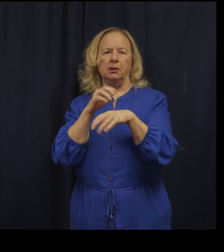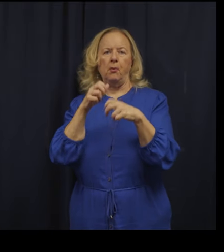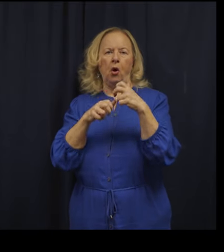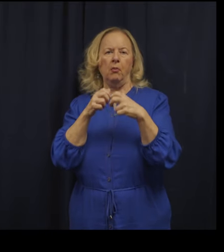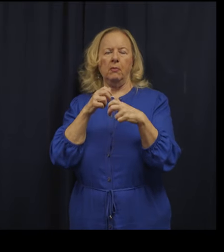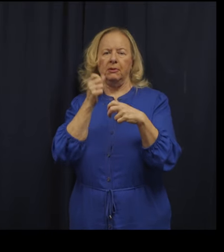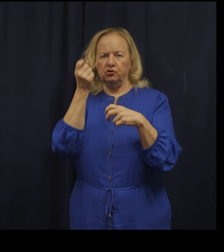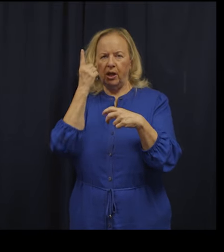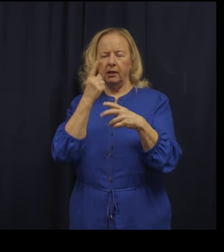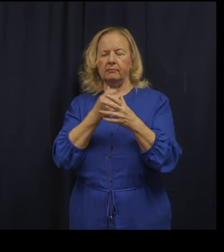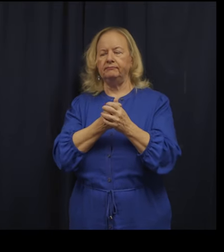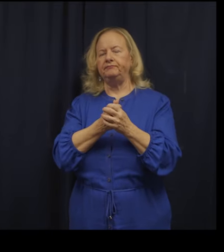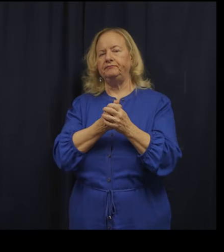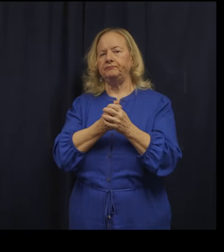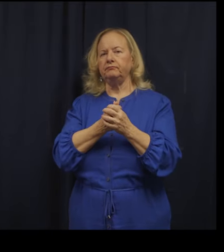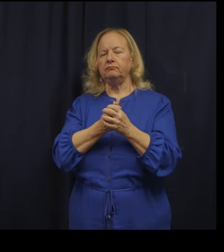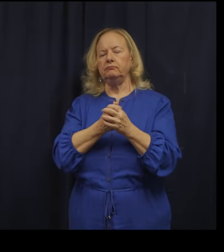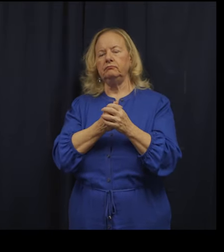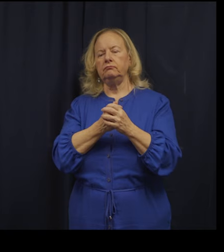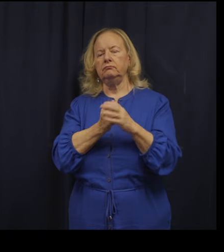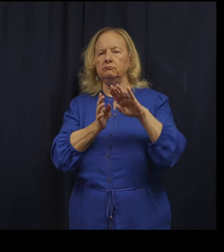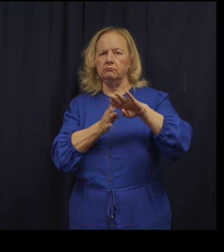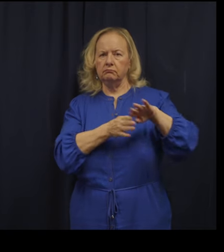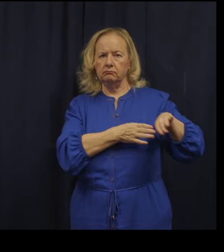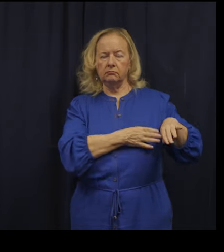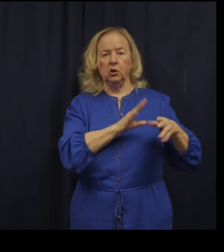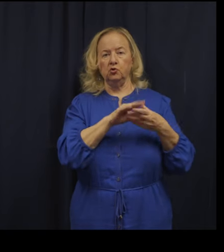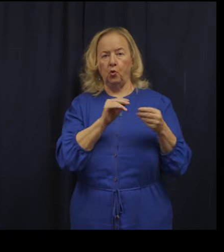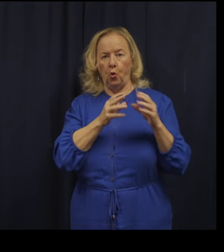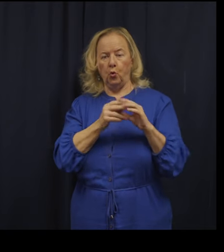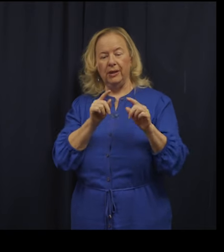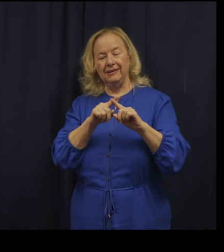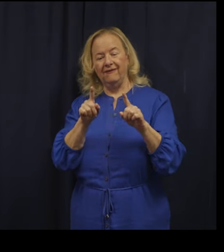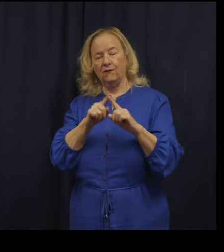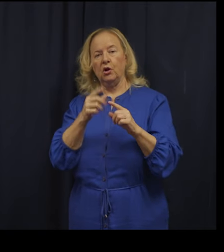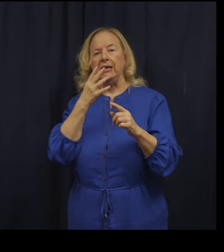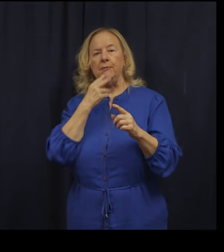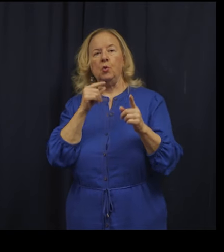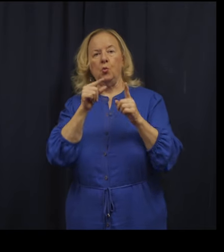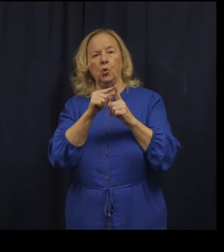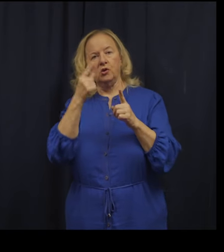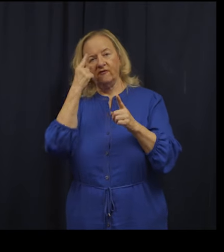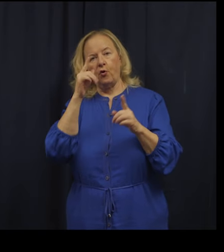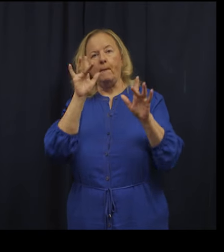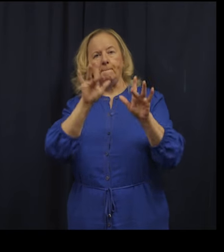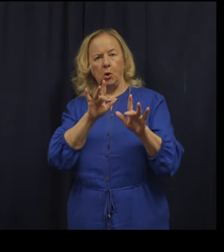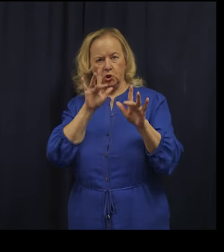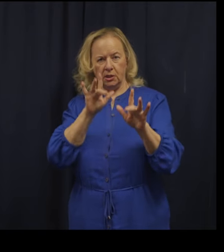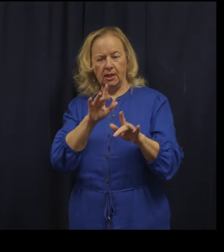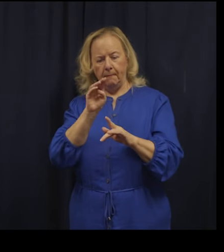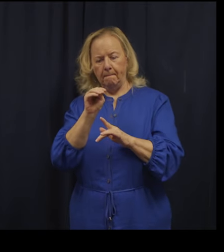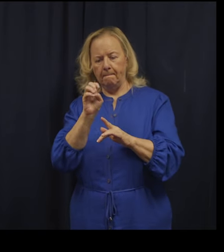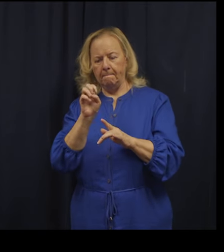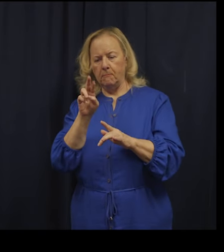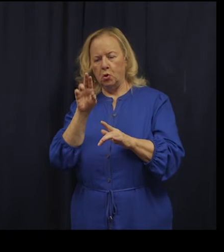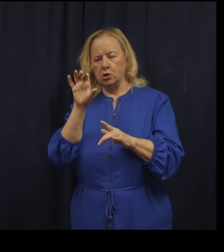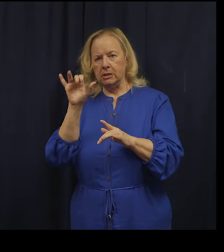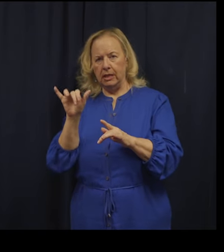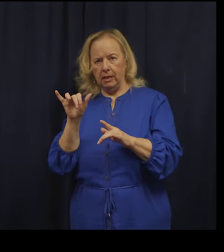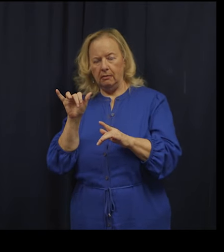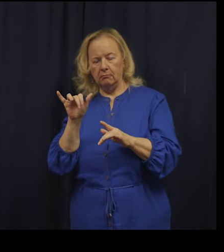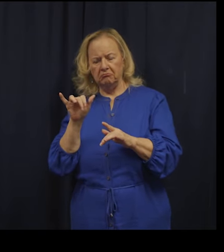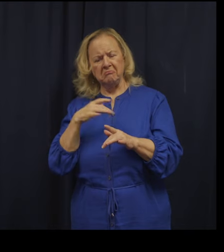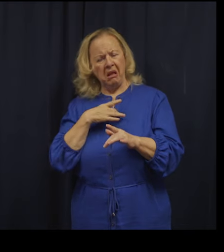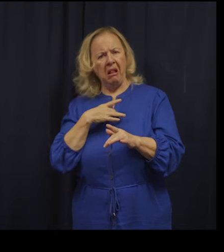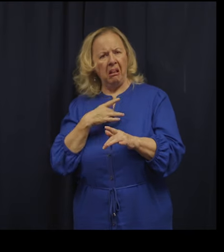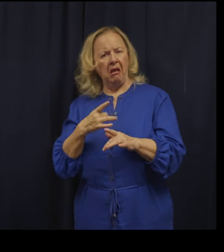Let me tell you a quick story. There's different Hebrew words for mercy. Okay, so